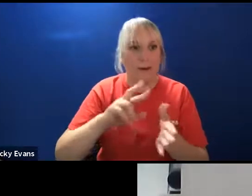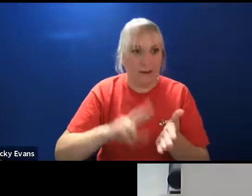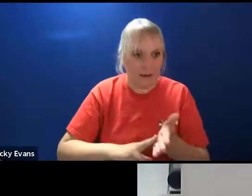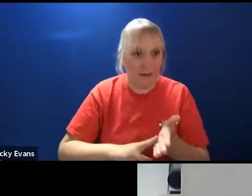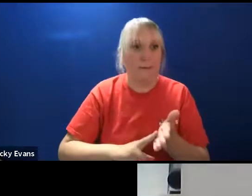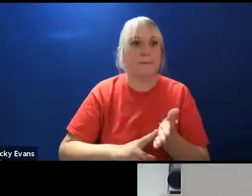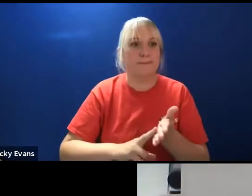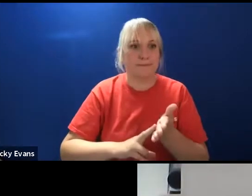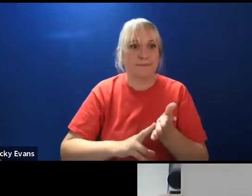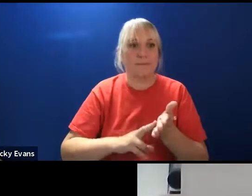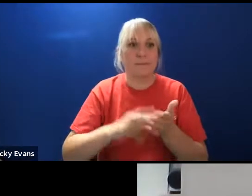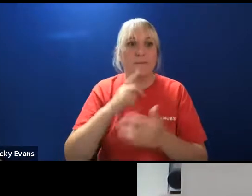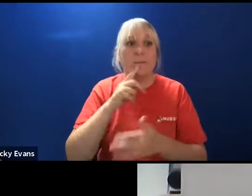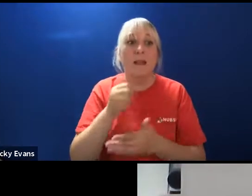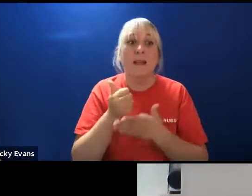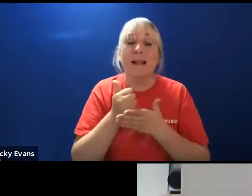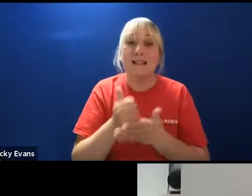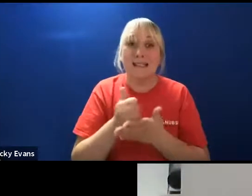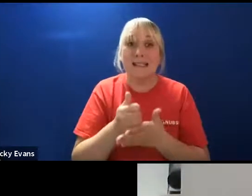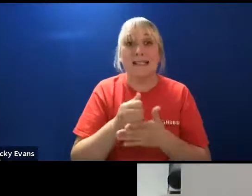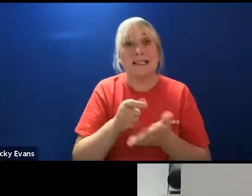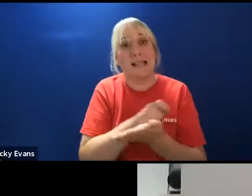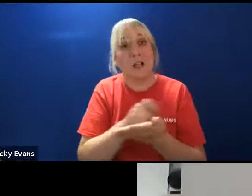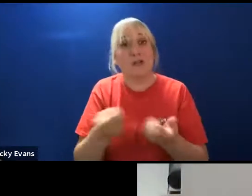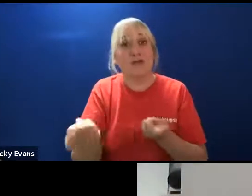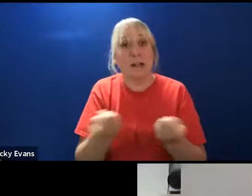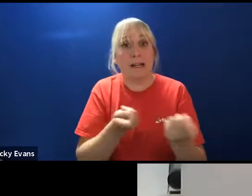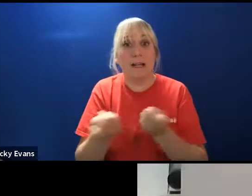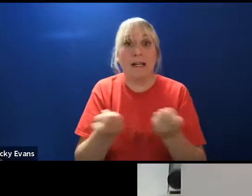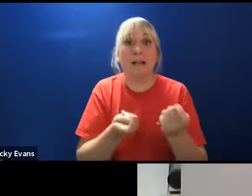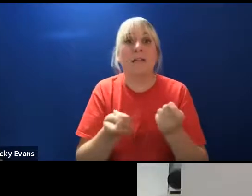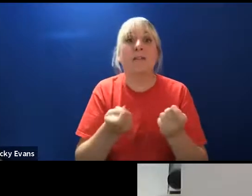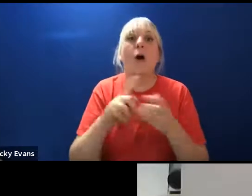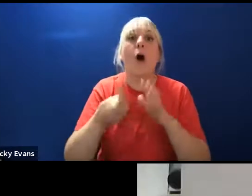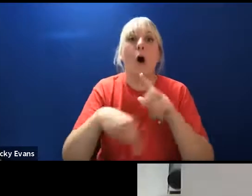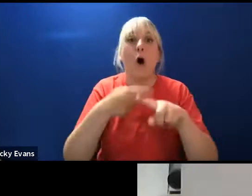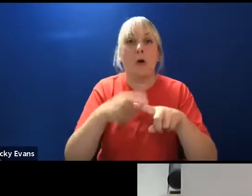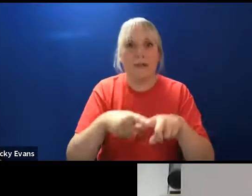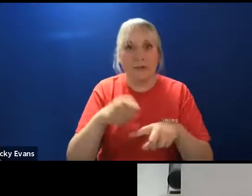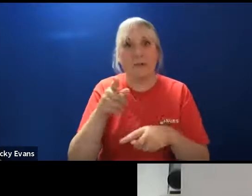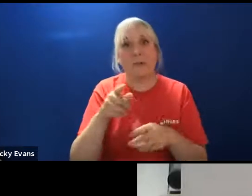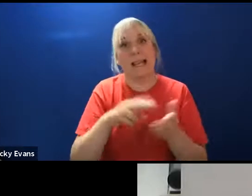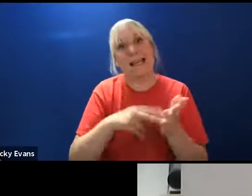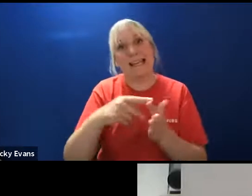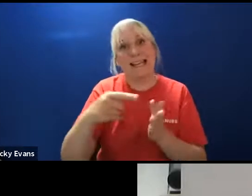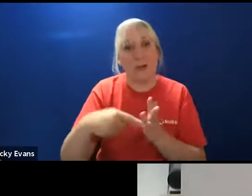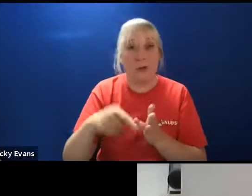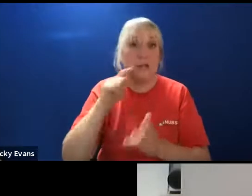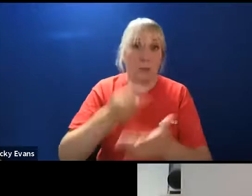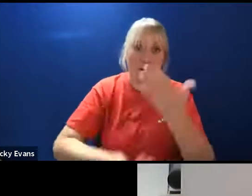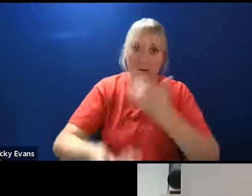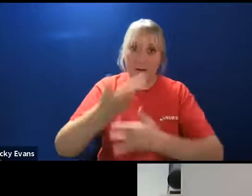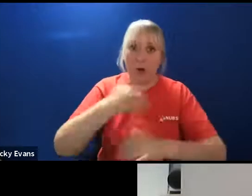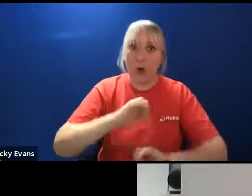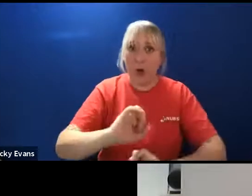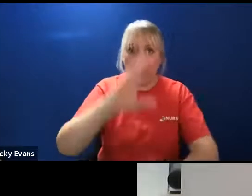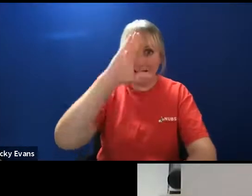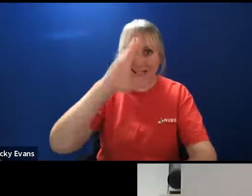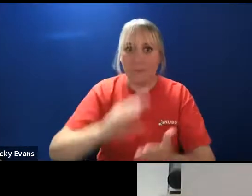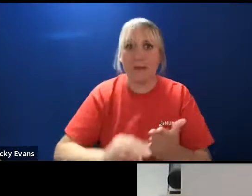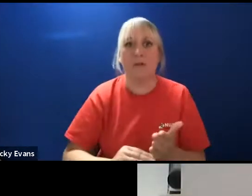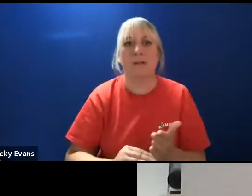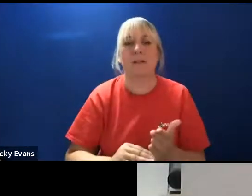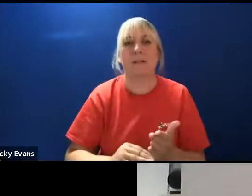Secretary of Oxfordshire NEU, and is going to talk about her experiences in Cuba as part of